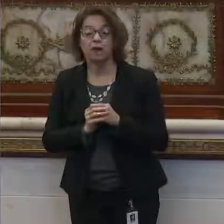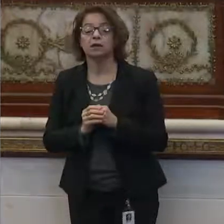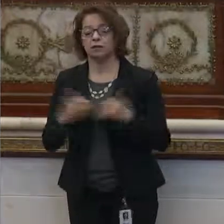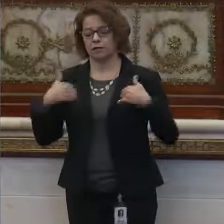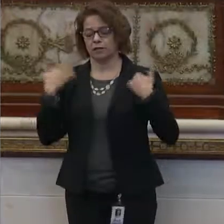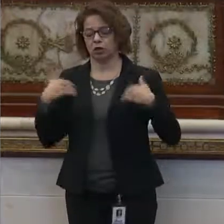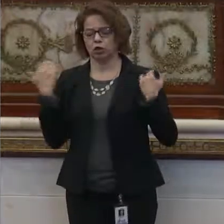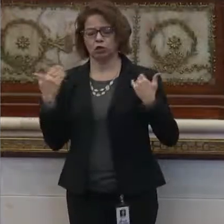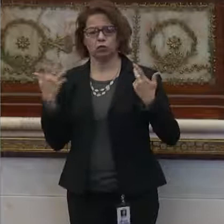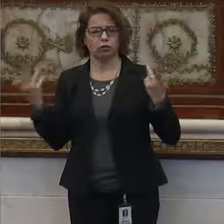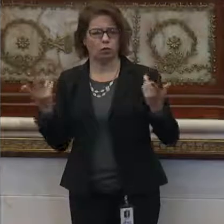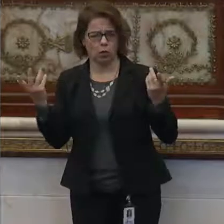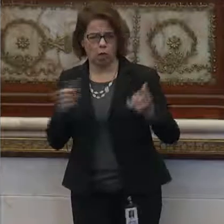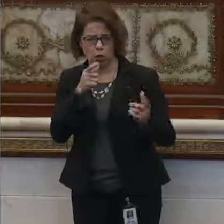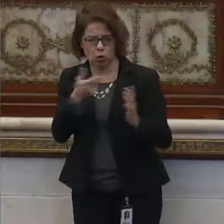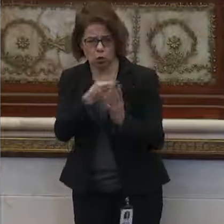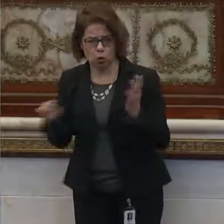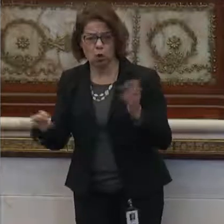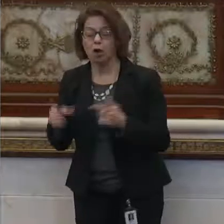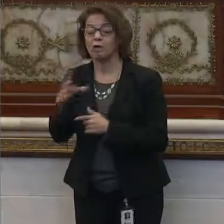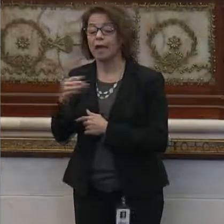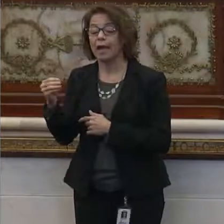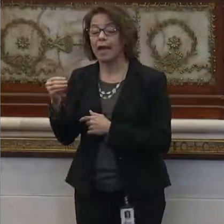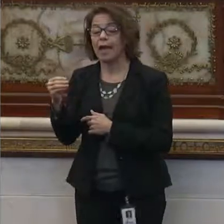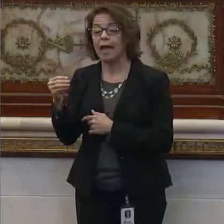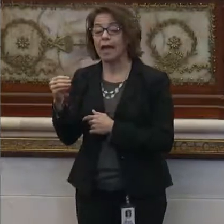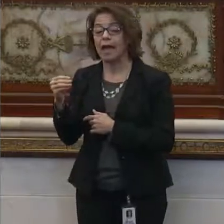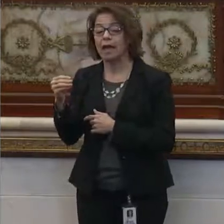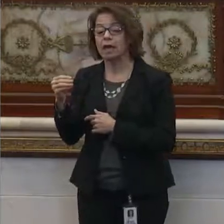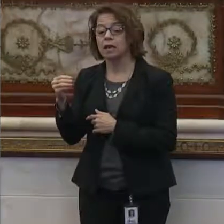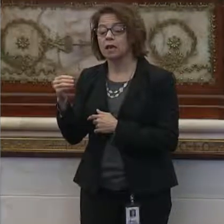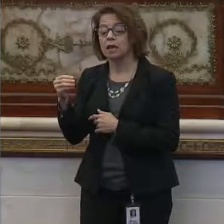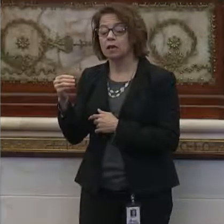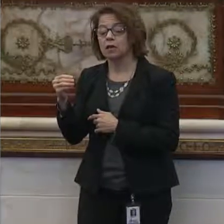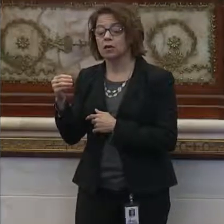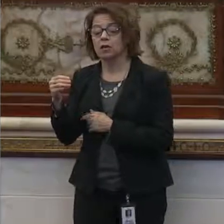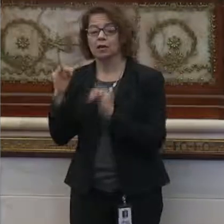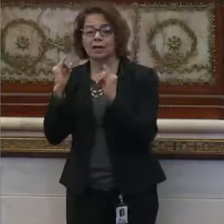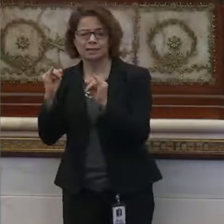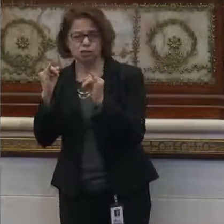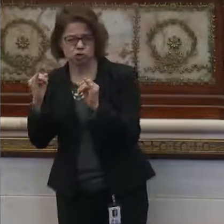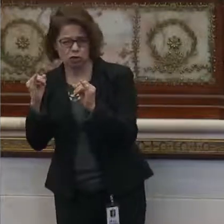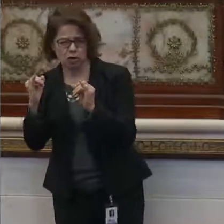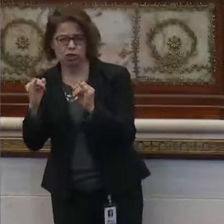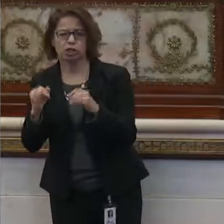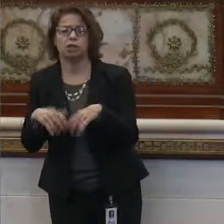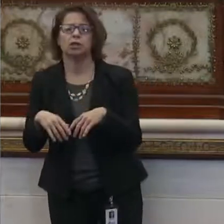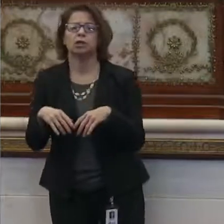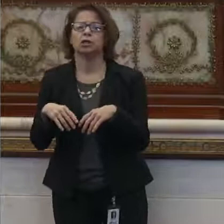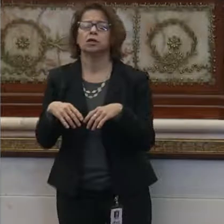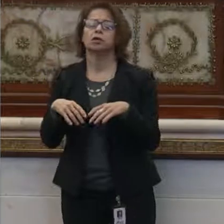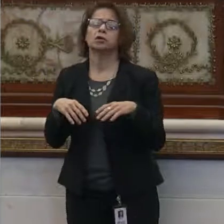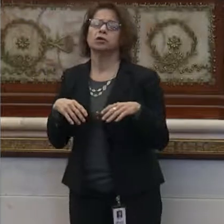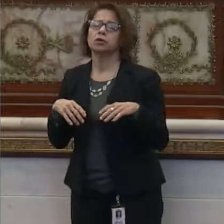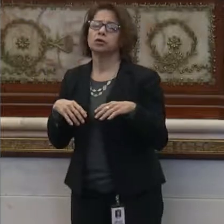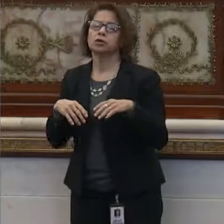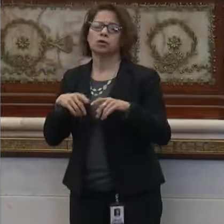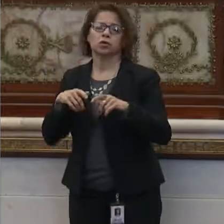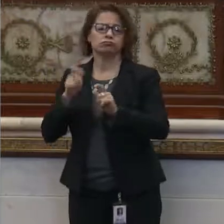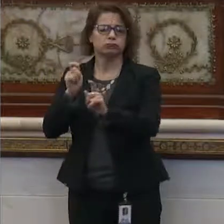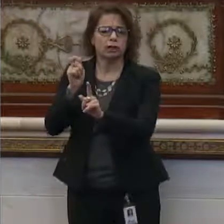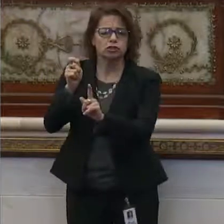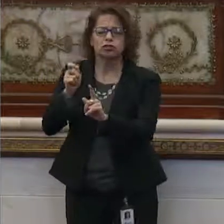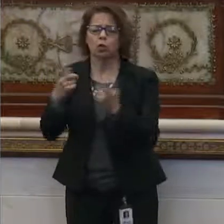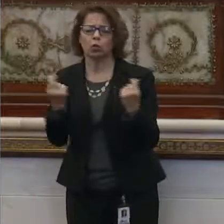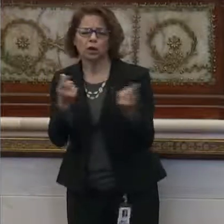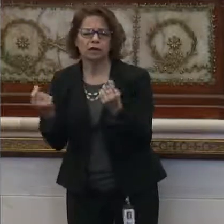are served by Firstee, and also among instruction? I know that they don't really do a brick and mortar sort of, operation